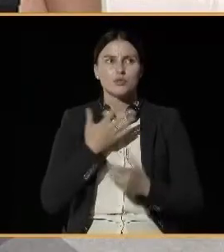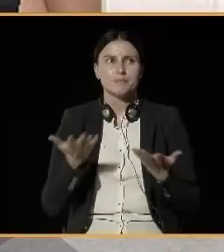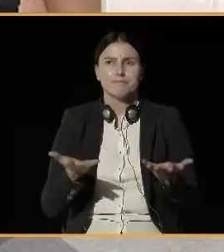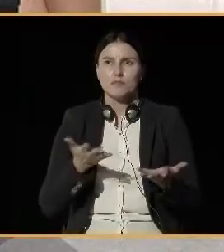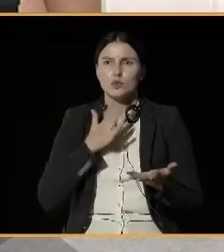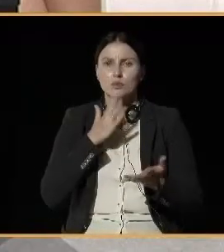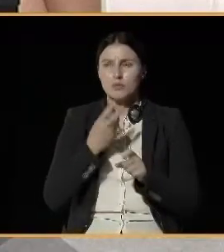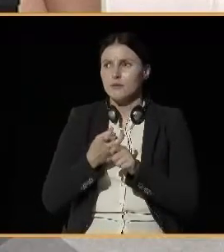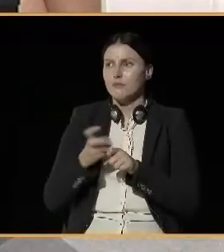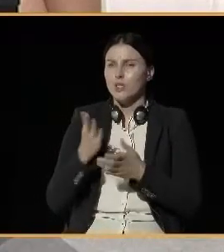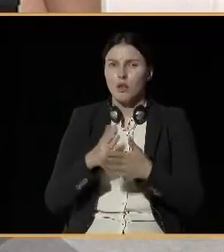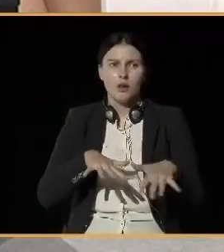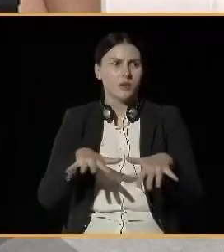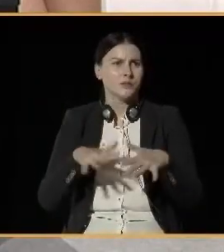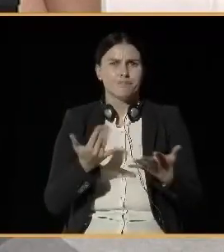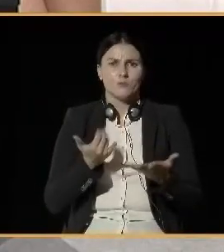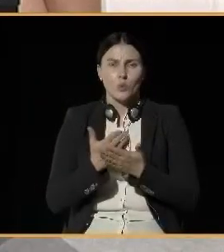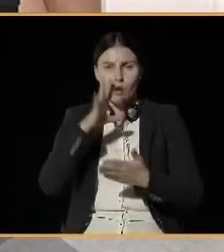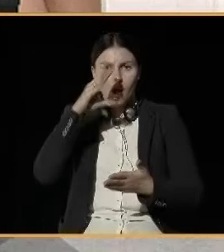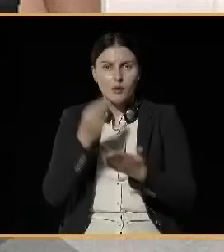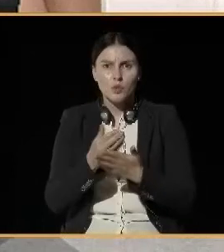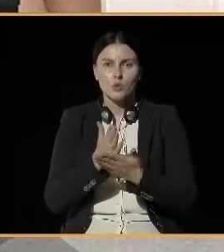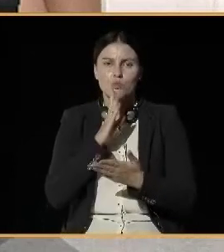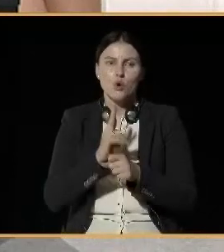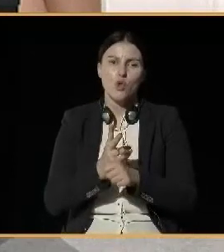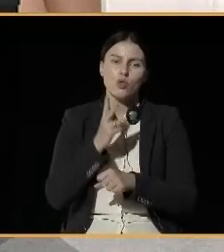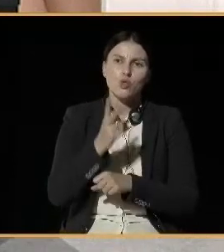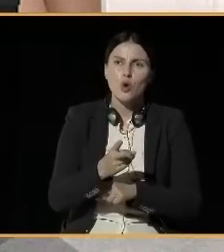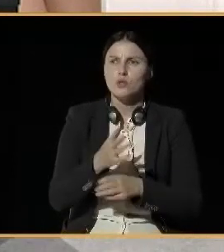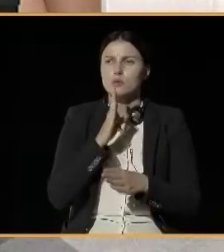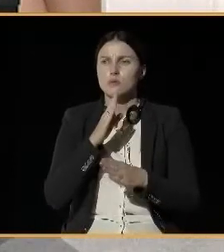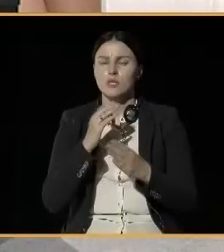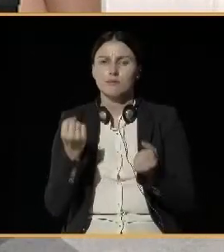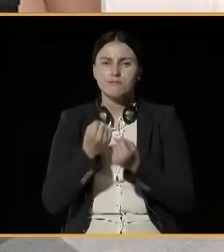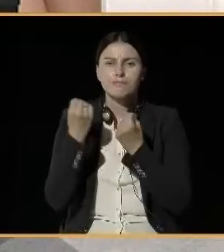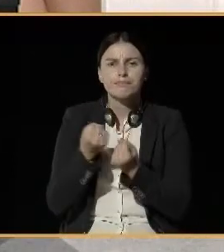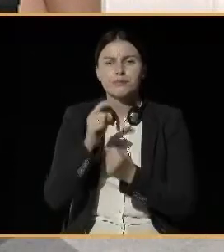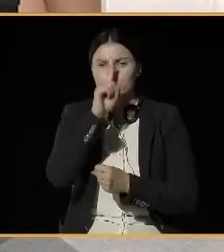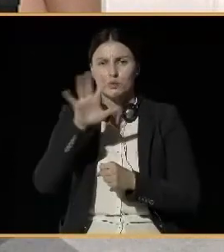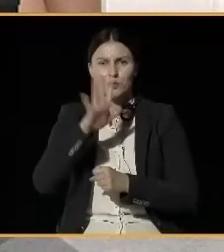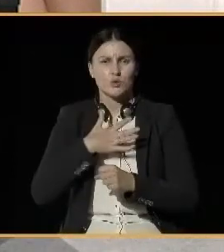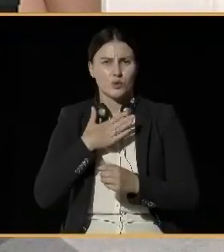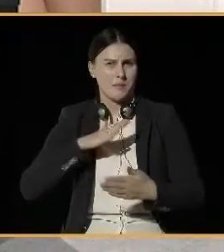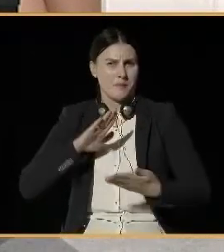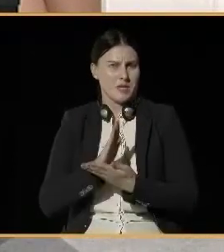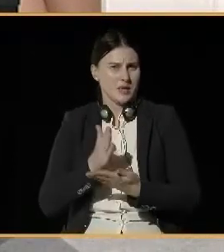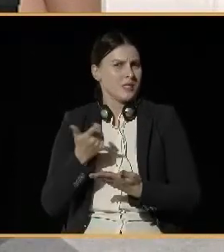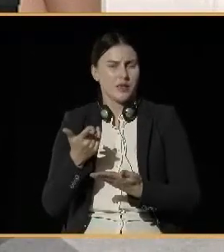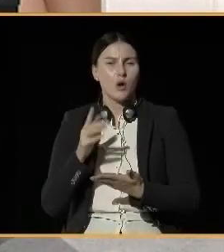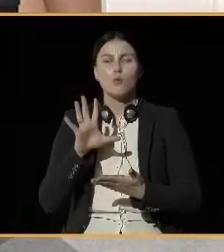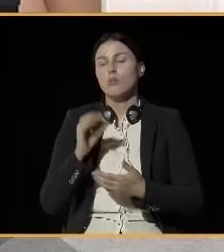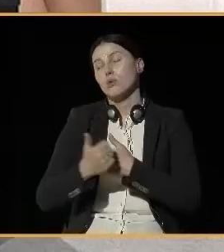building the awareness of pensioners is also important, because people retiring